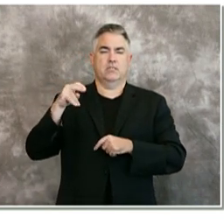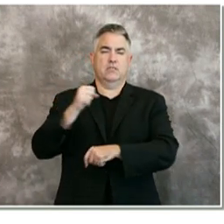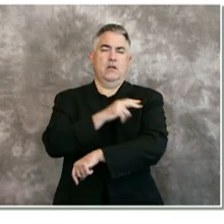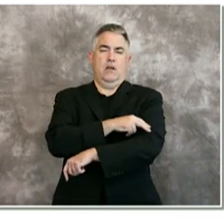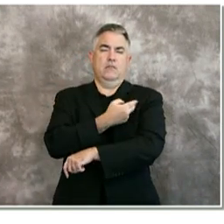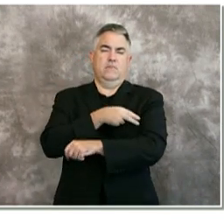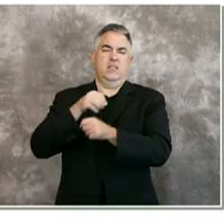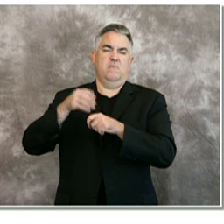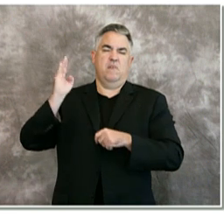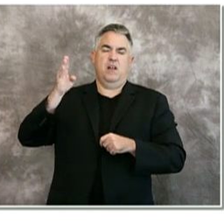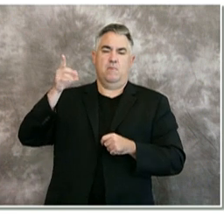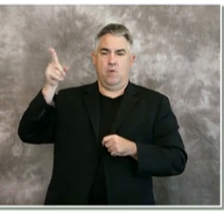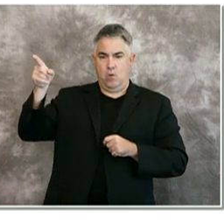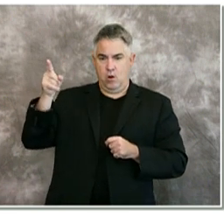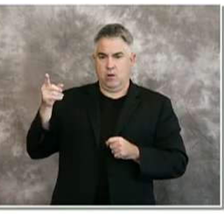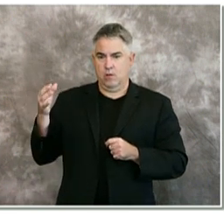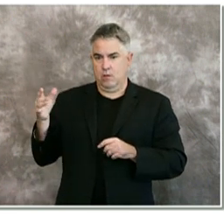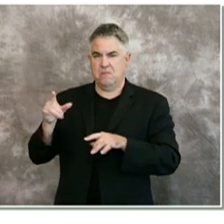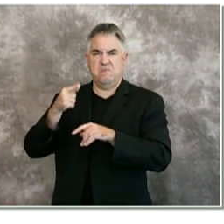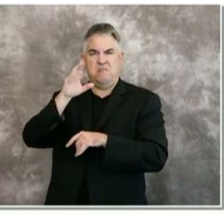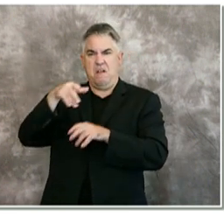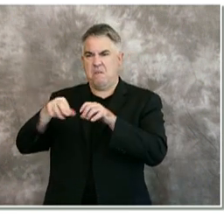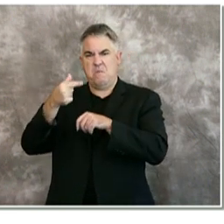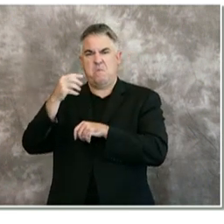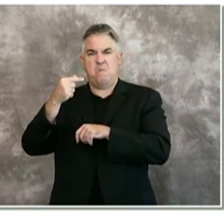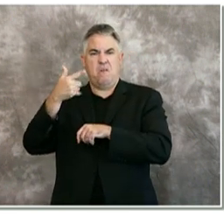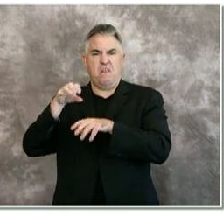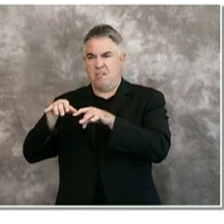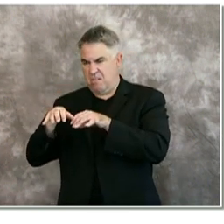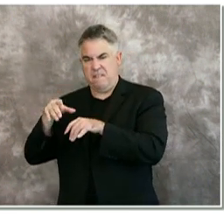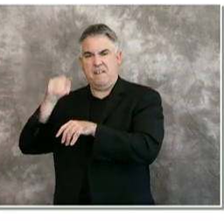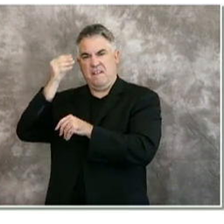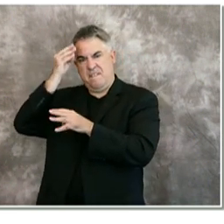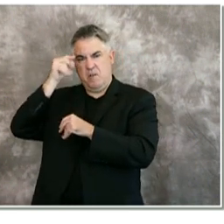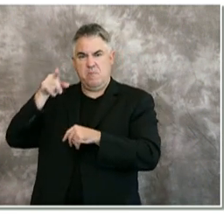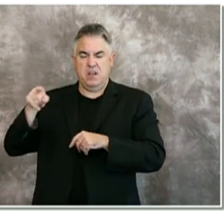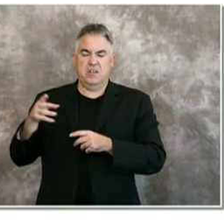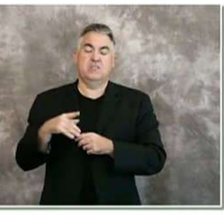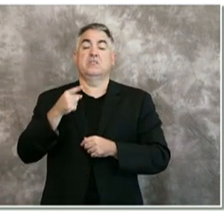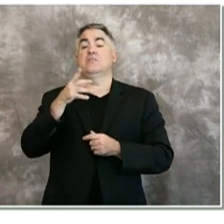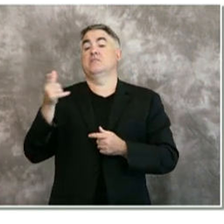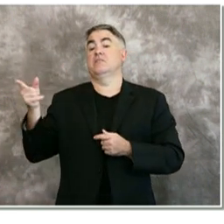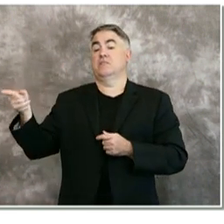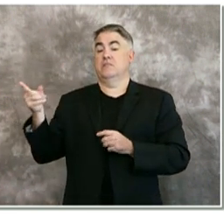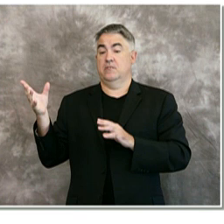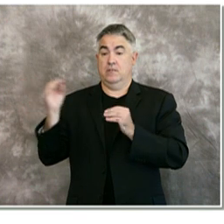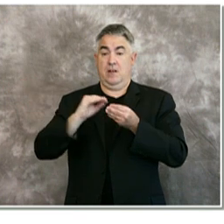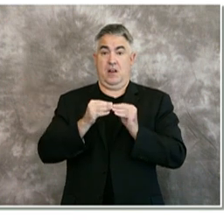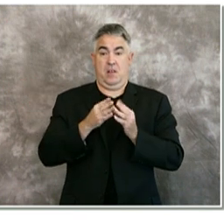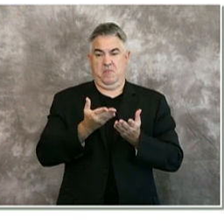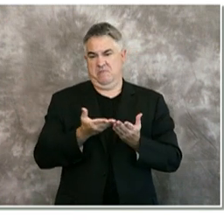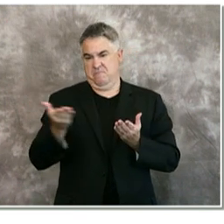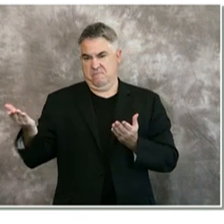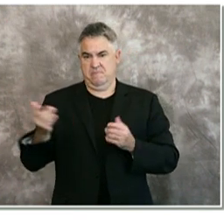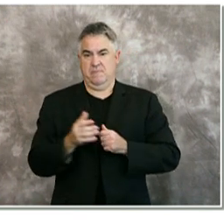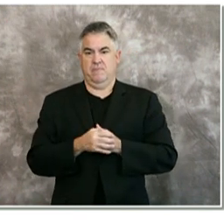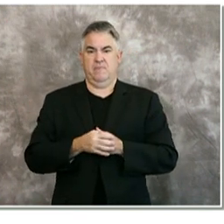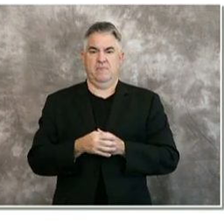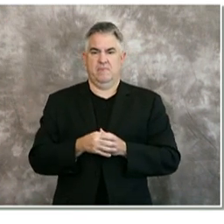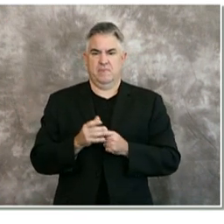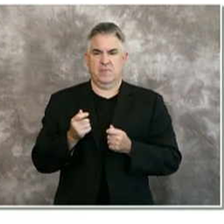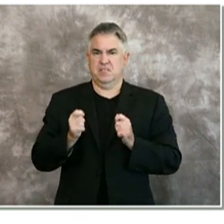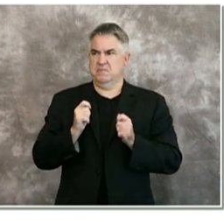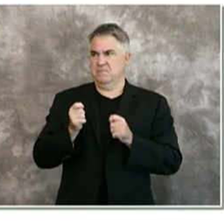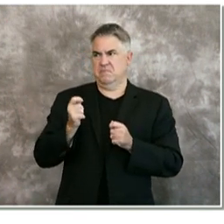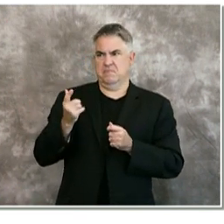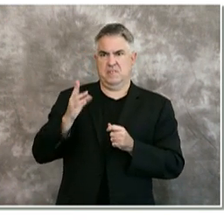that just to keep up with those data that are updated fairly frequently. I'm going to